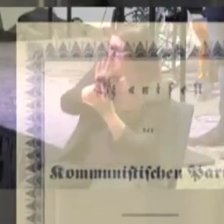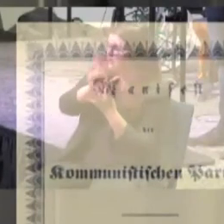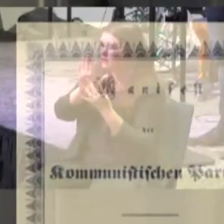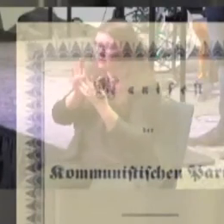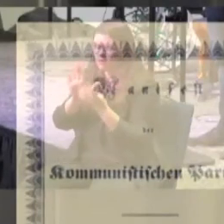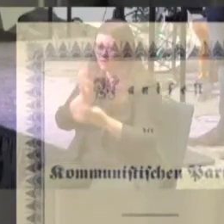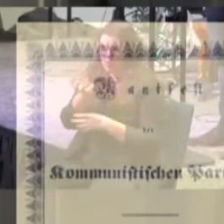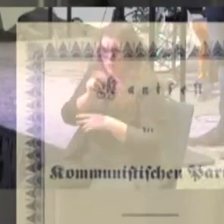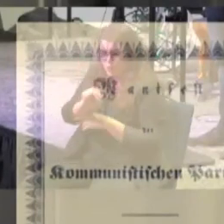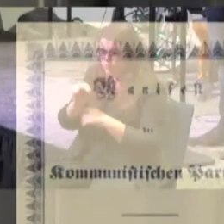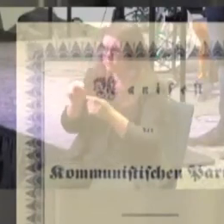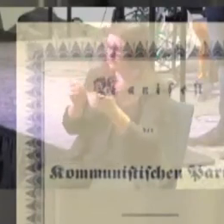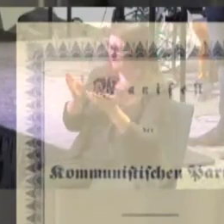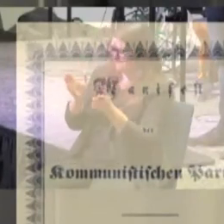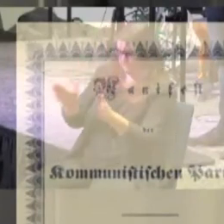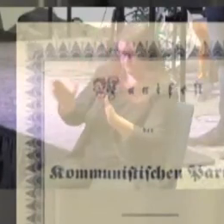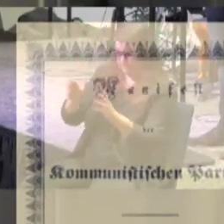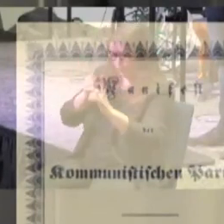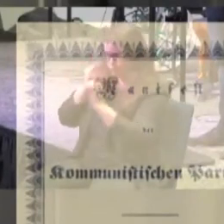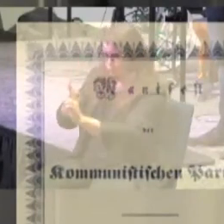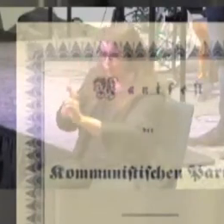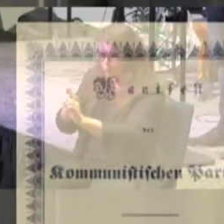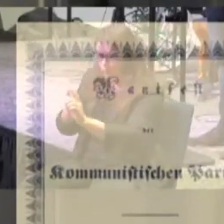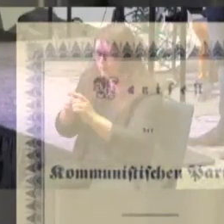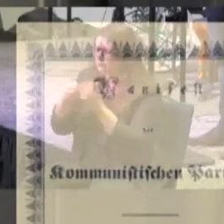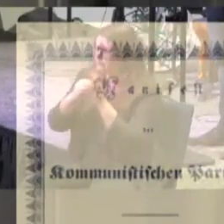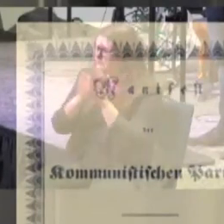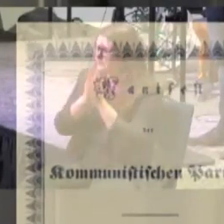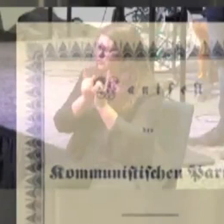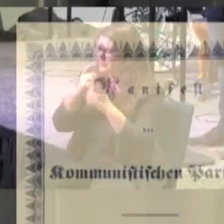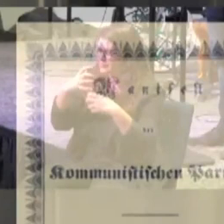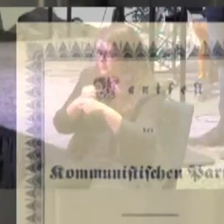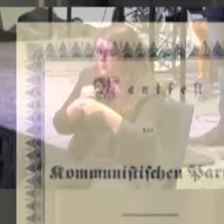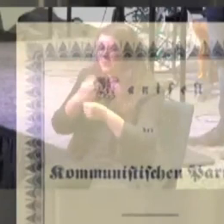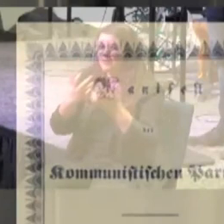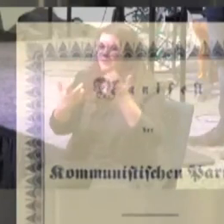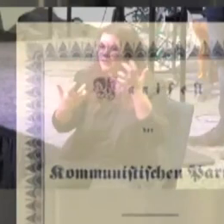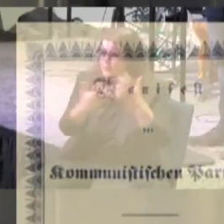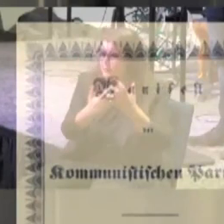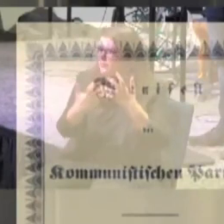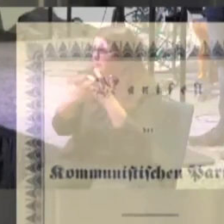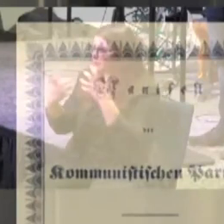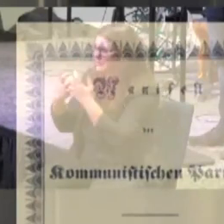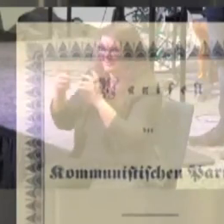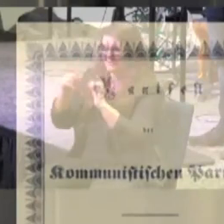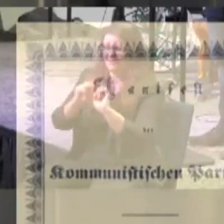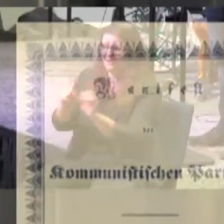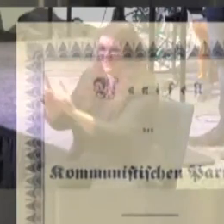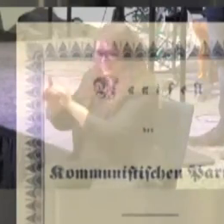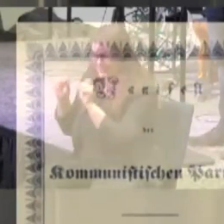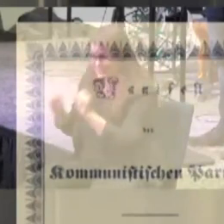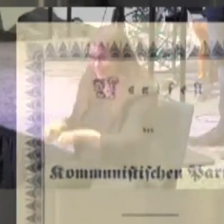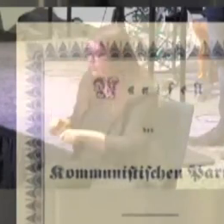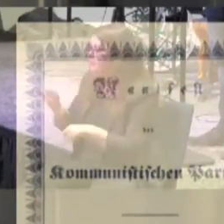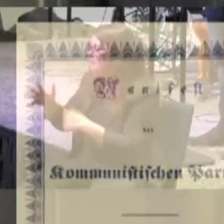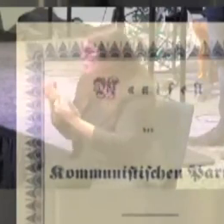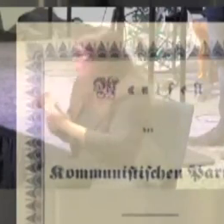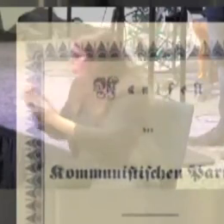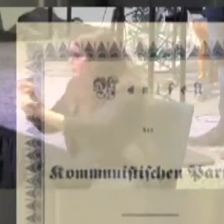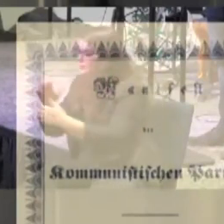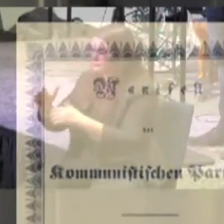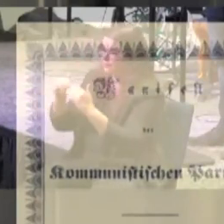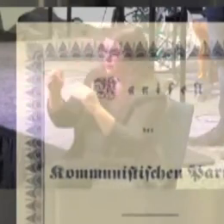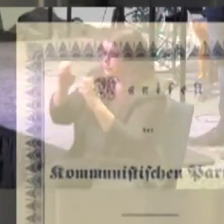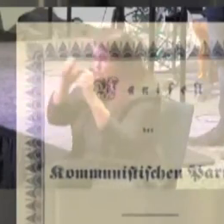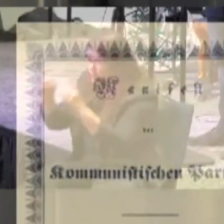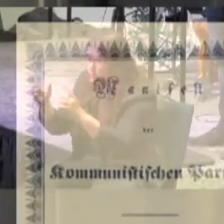expressed in a translation brief, may suit different times, places and cultures, audiences, education levels,